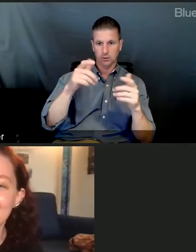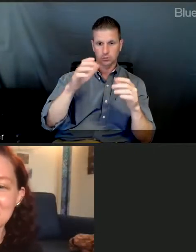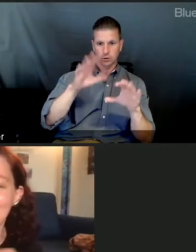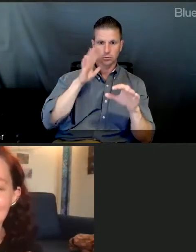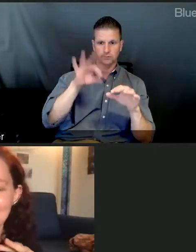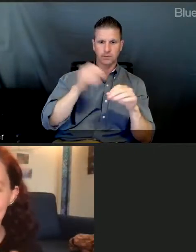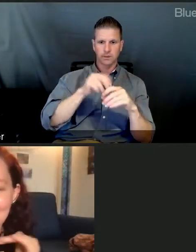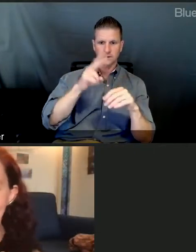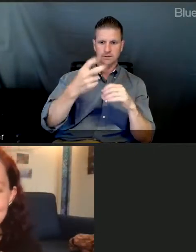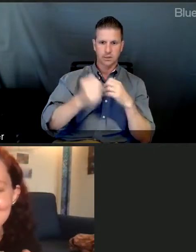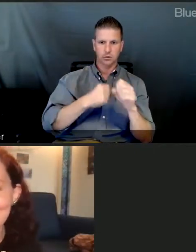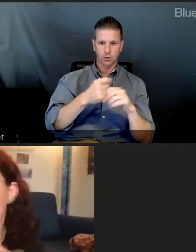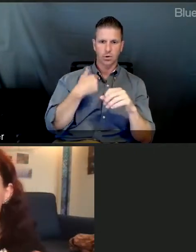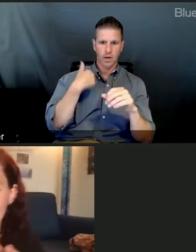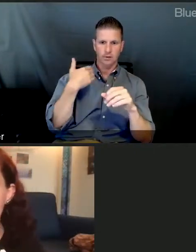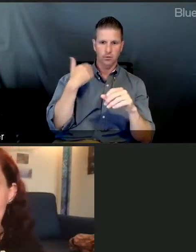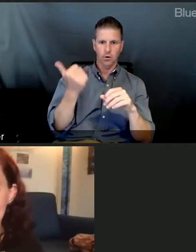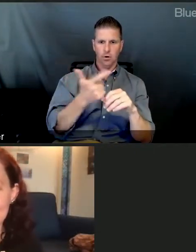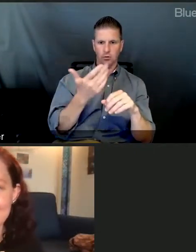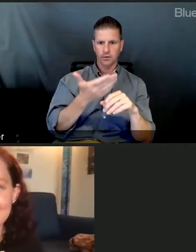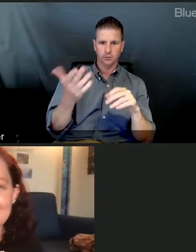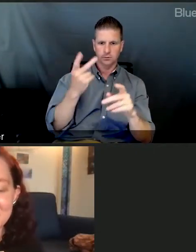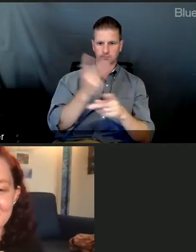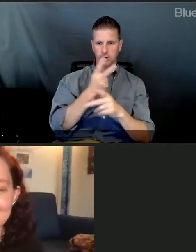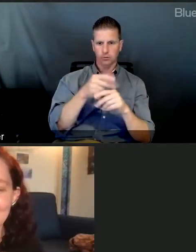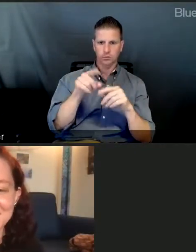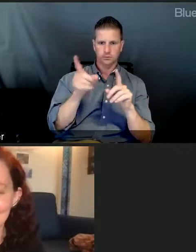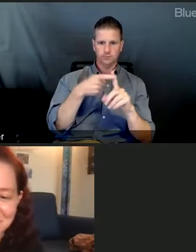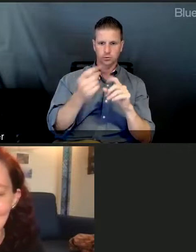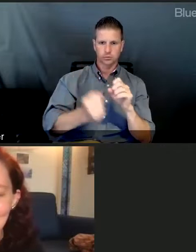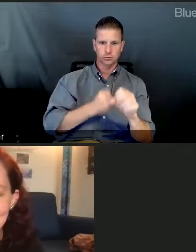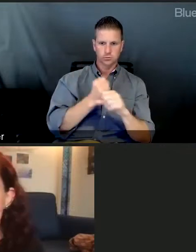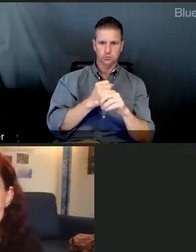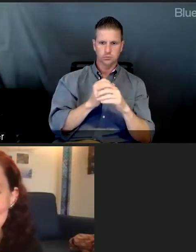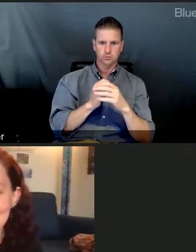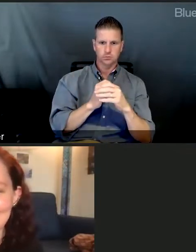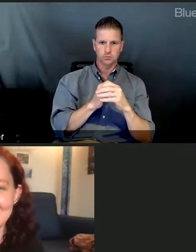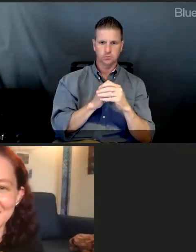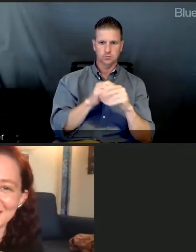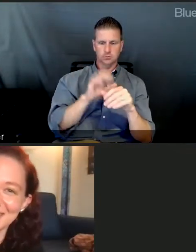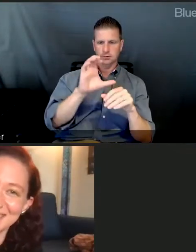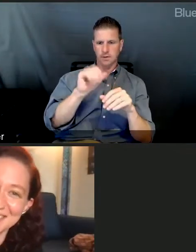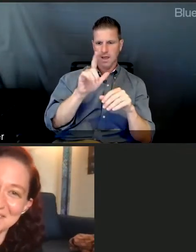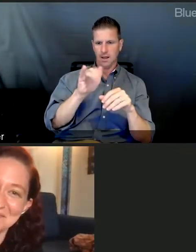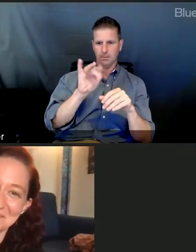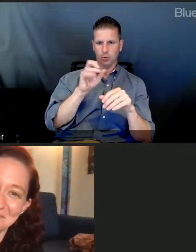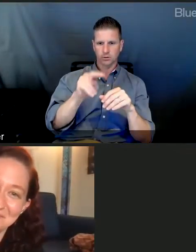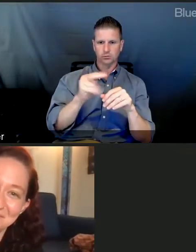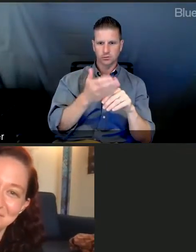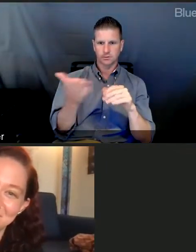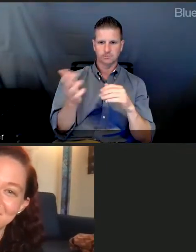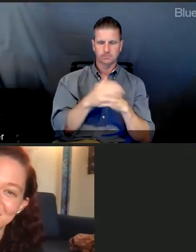year, now that we have, all the things figured out this first year, as far as calibrations and stuff.